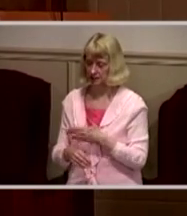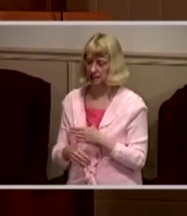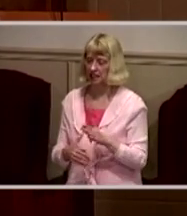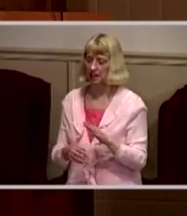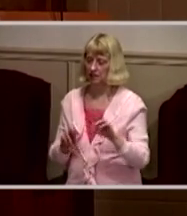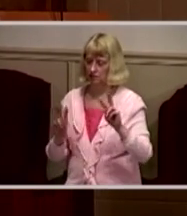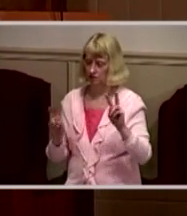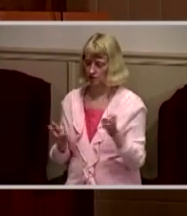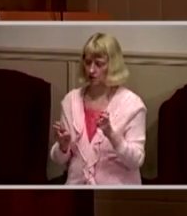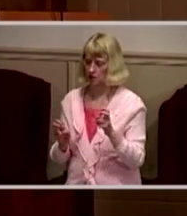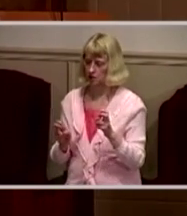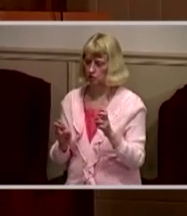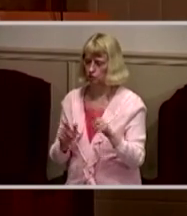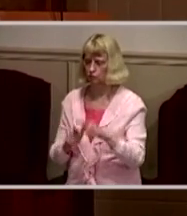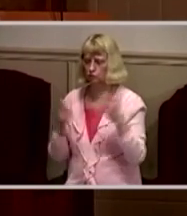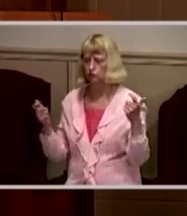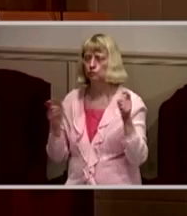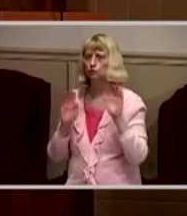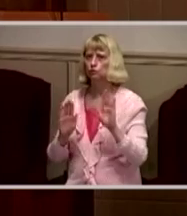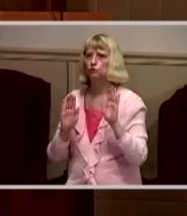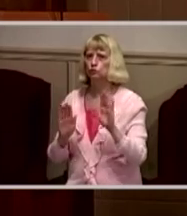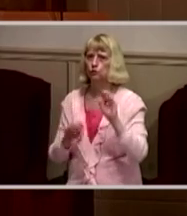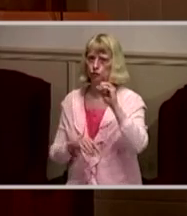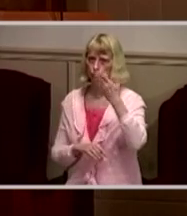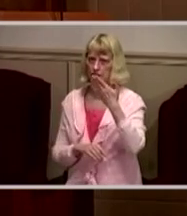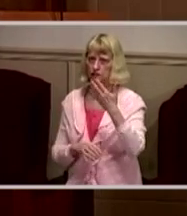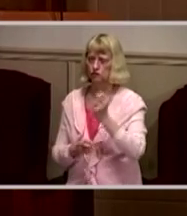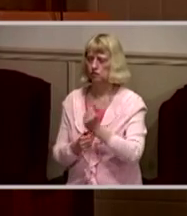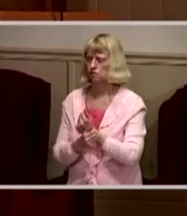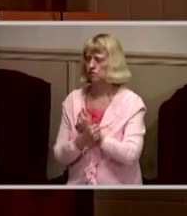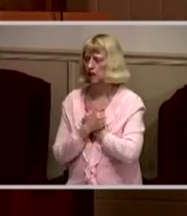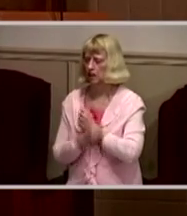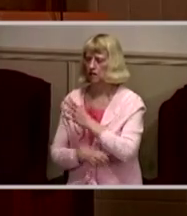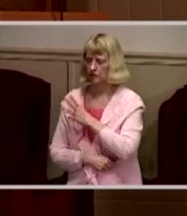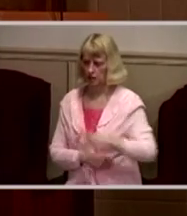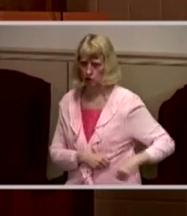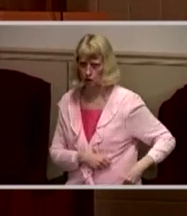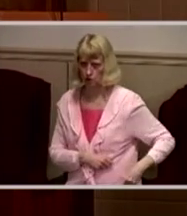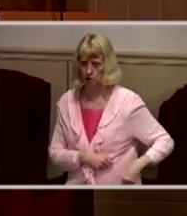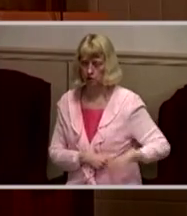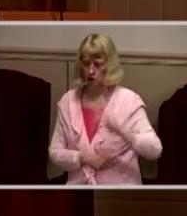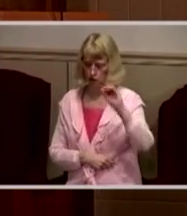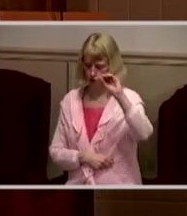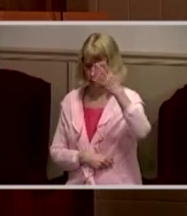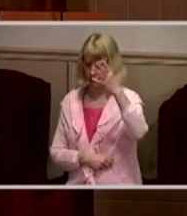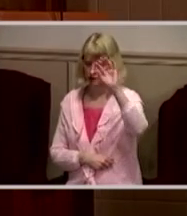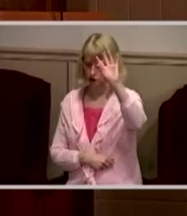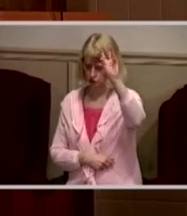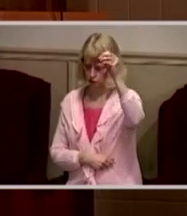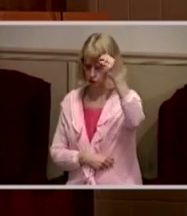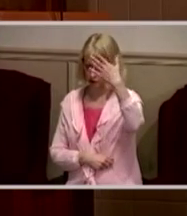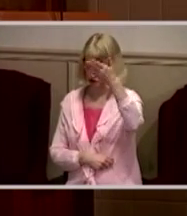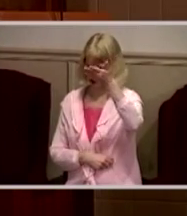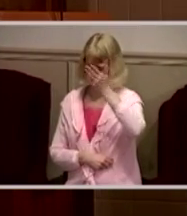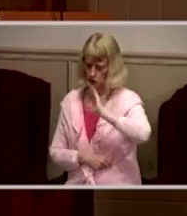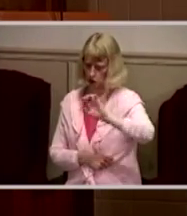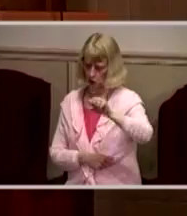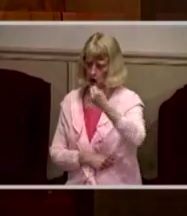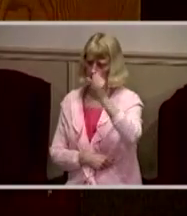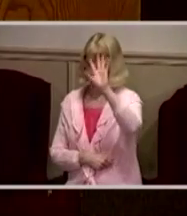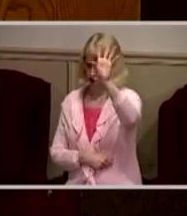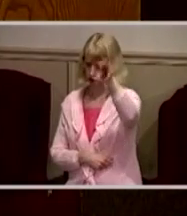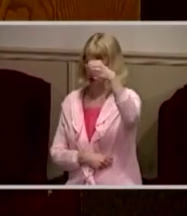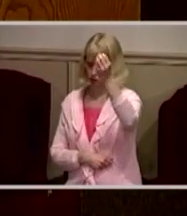song, Marvelous Grace of Our Loving Lord. Grace, grace, God's grace.